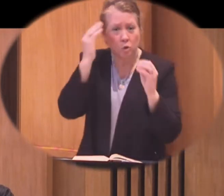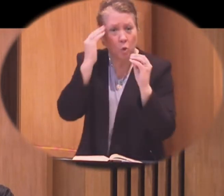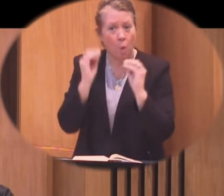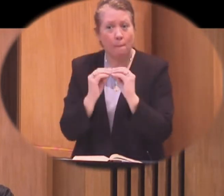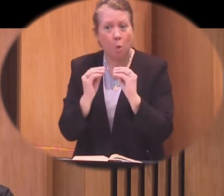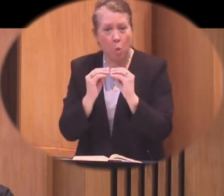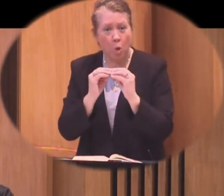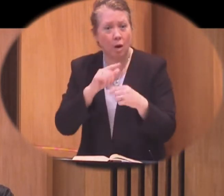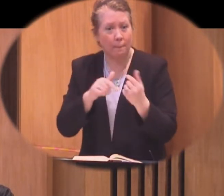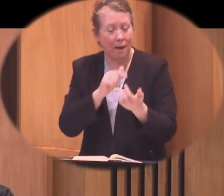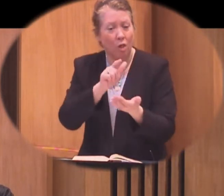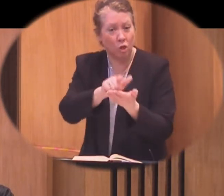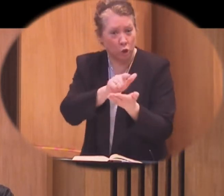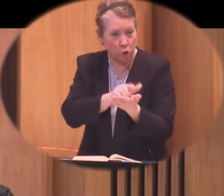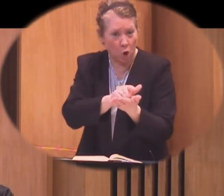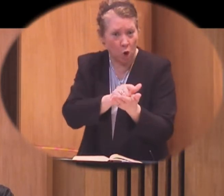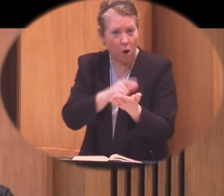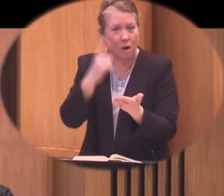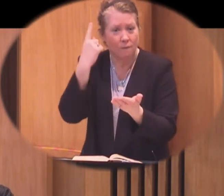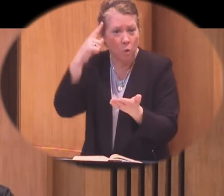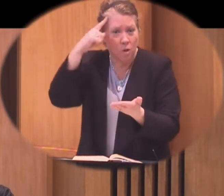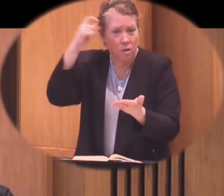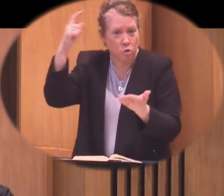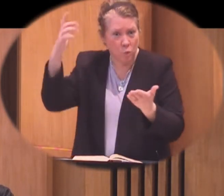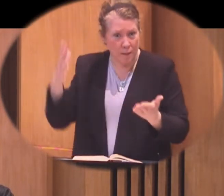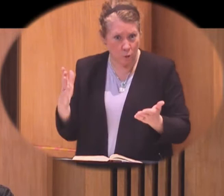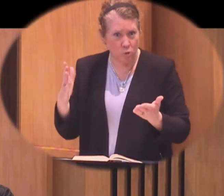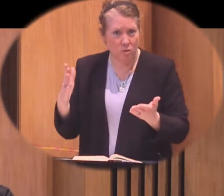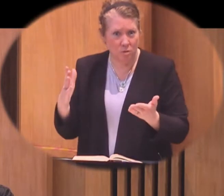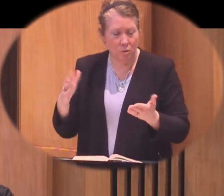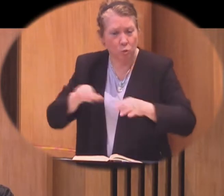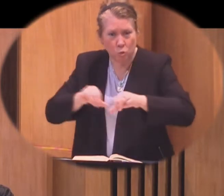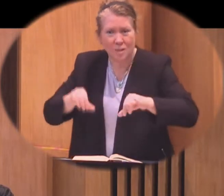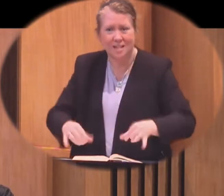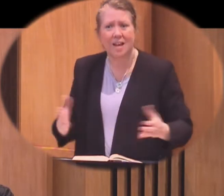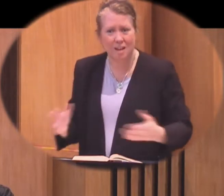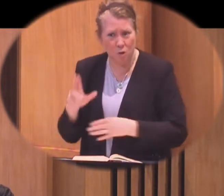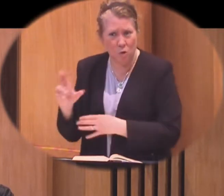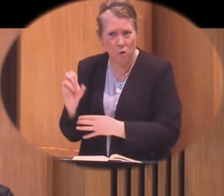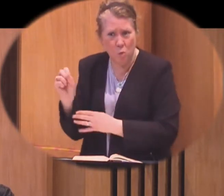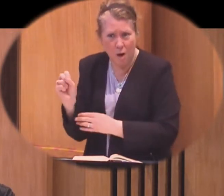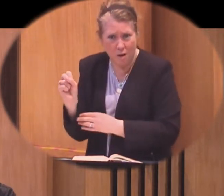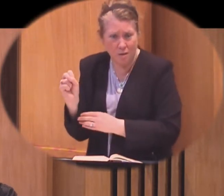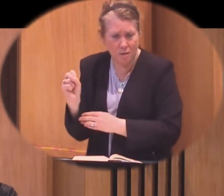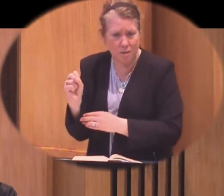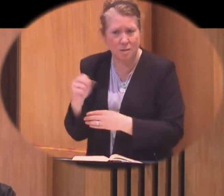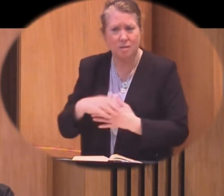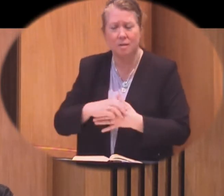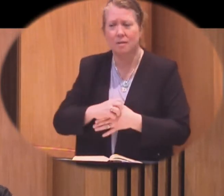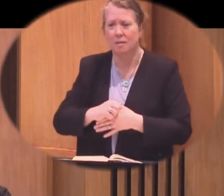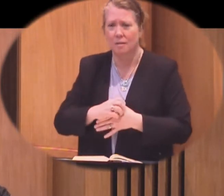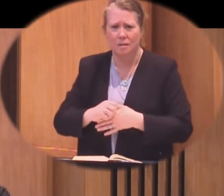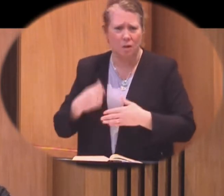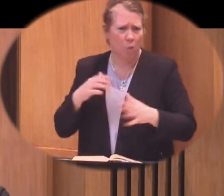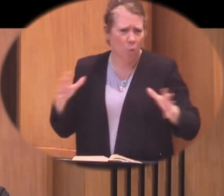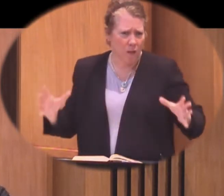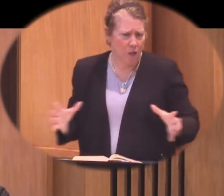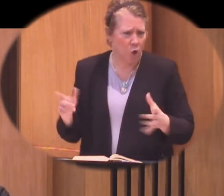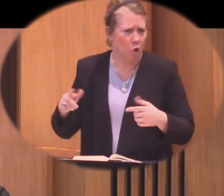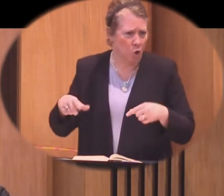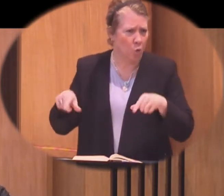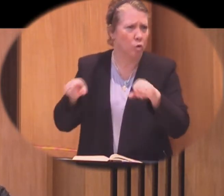here legally, to truly live out their dreams for themselves and their family, we are encouraging you